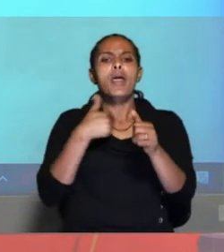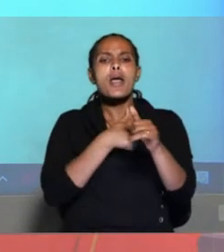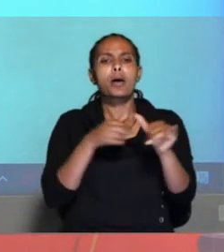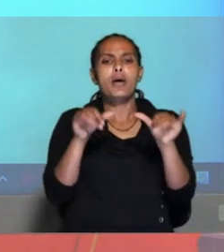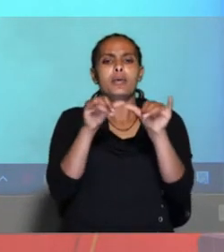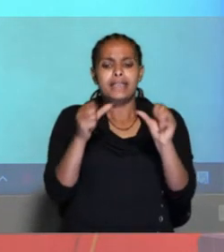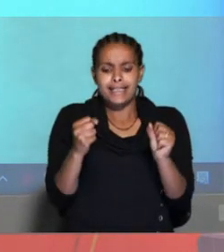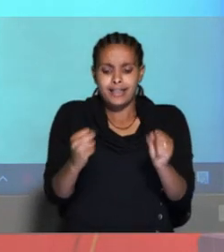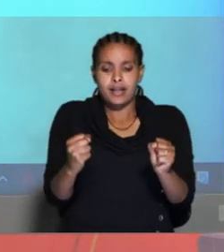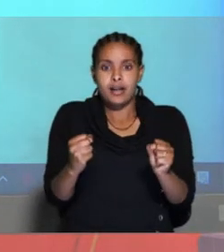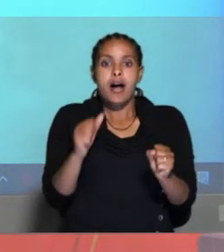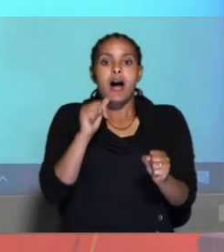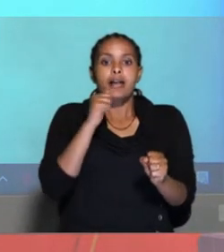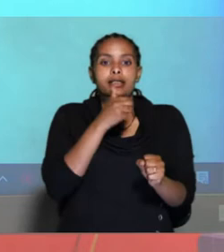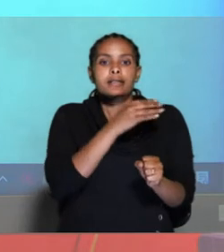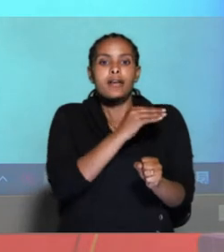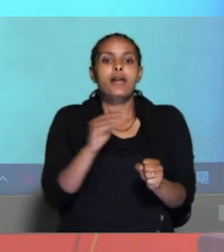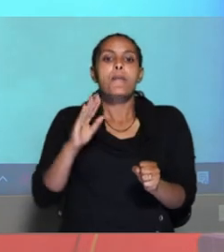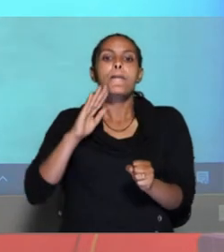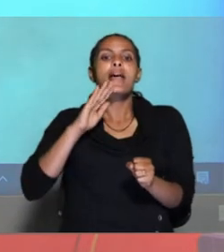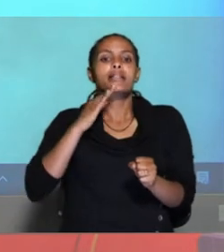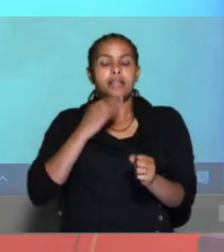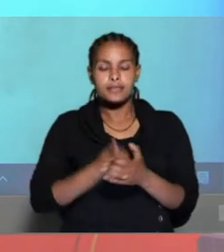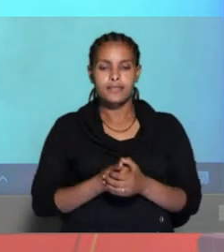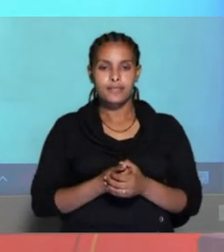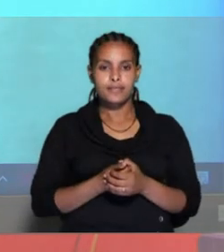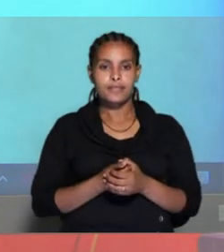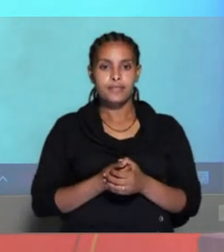the strengths of acids and bases?